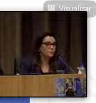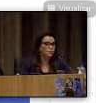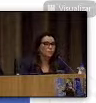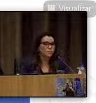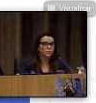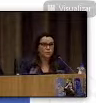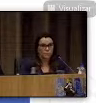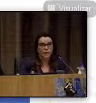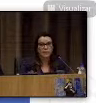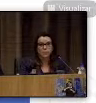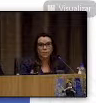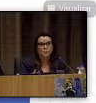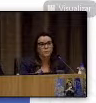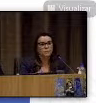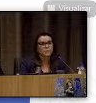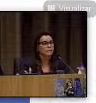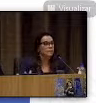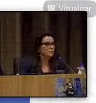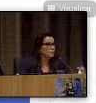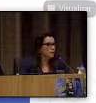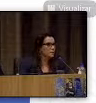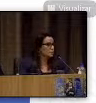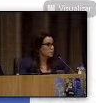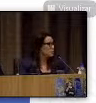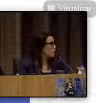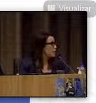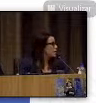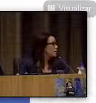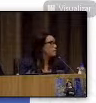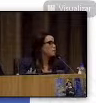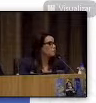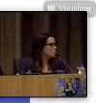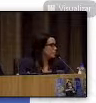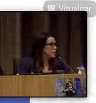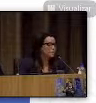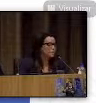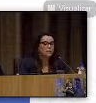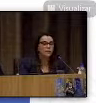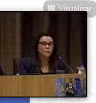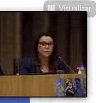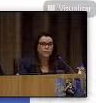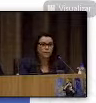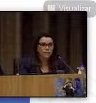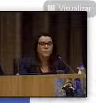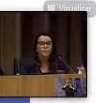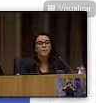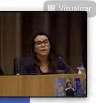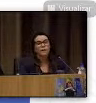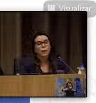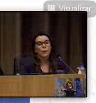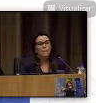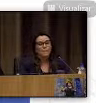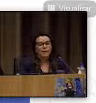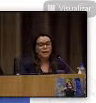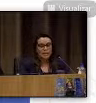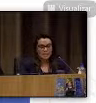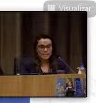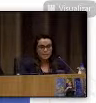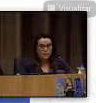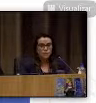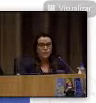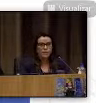total number of beds, we have about 1,600,000 beds and 500 of ICU